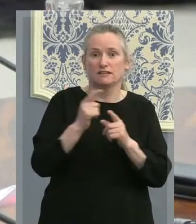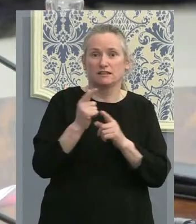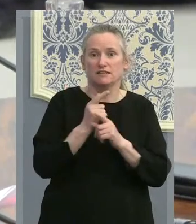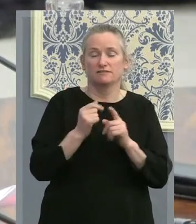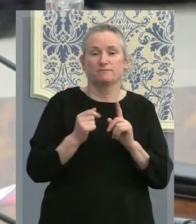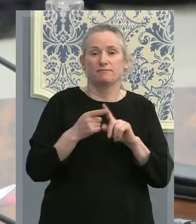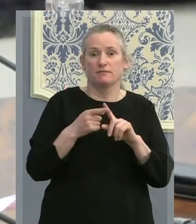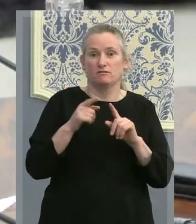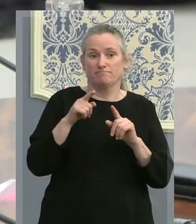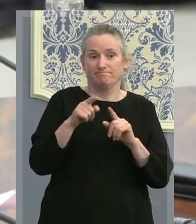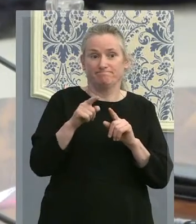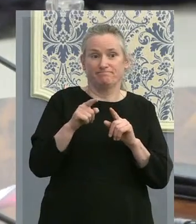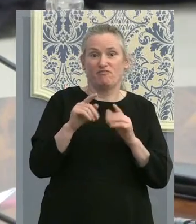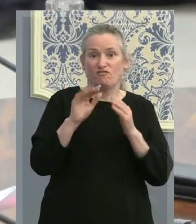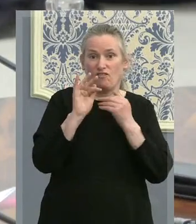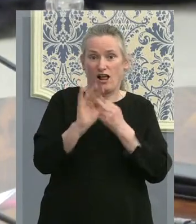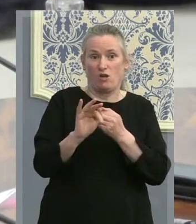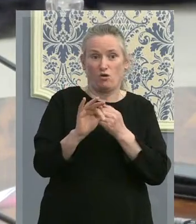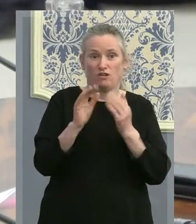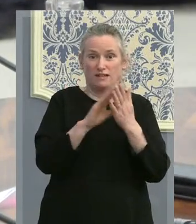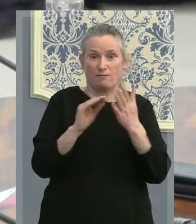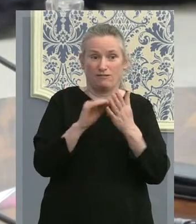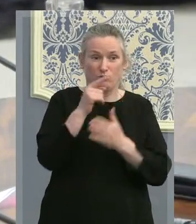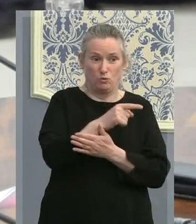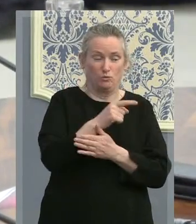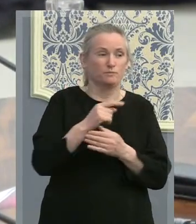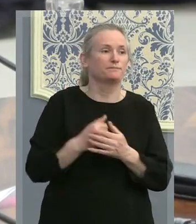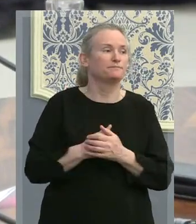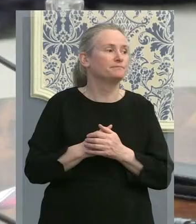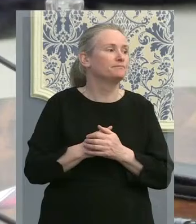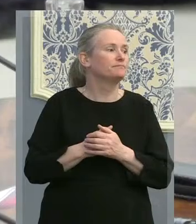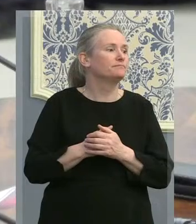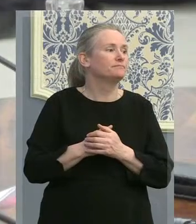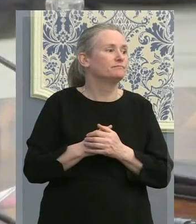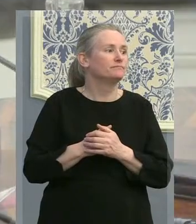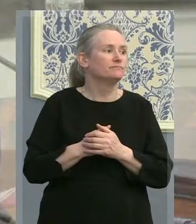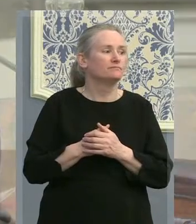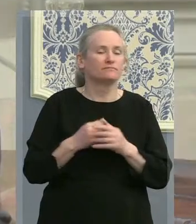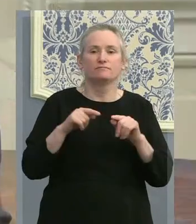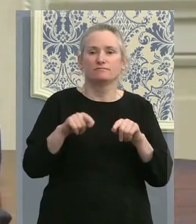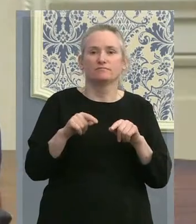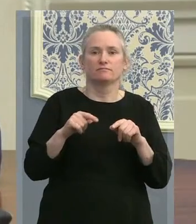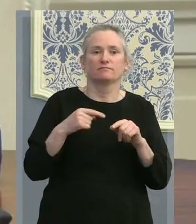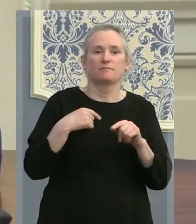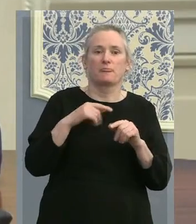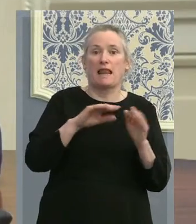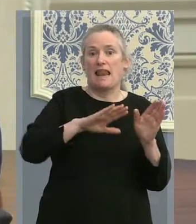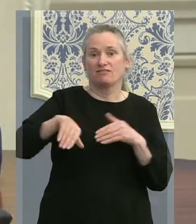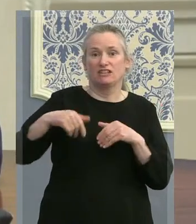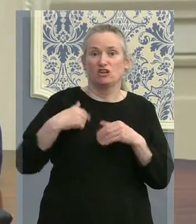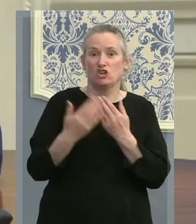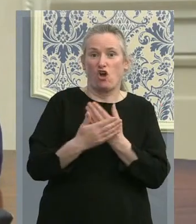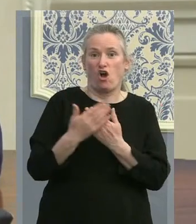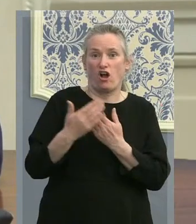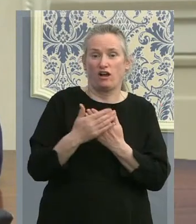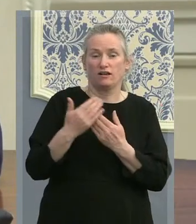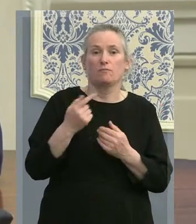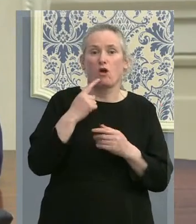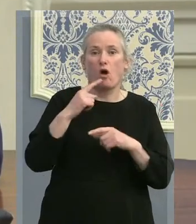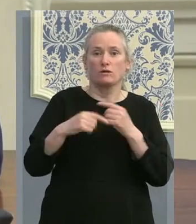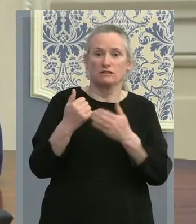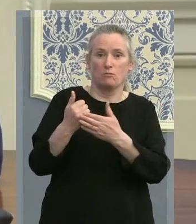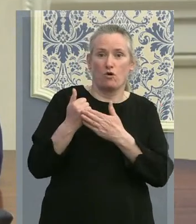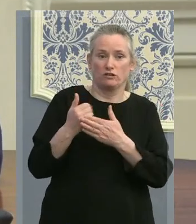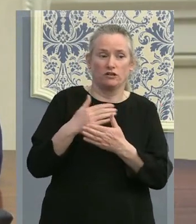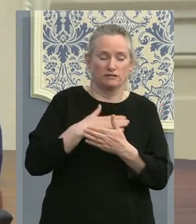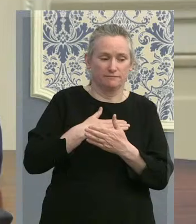your footsteps. While you left Waterford City and the Cork Road at a young age, you will always be a son of Waterford in the citizens of